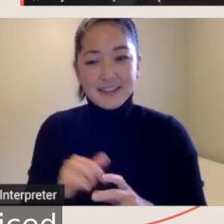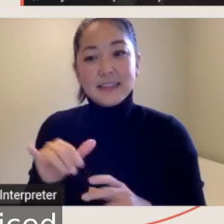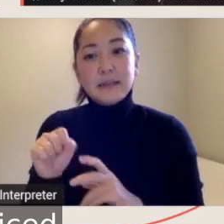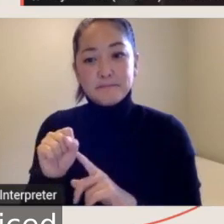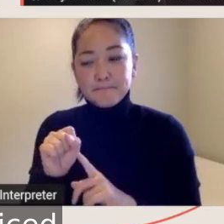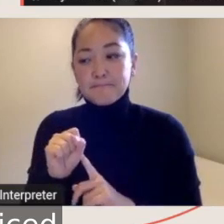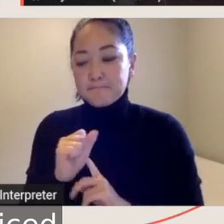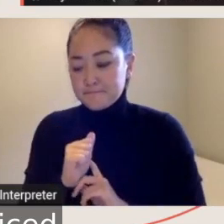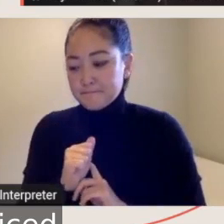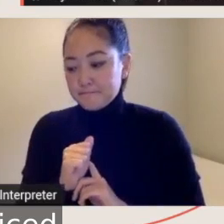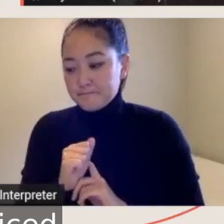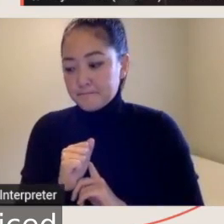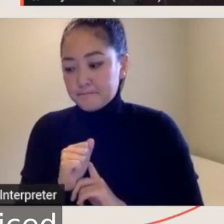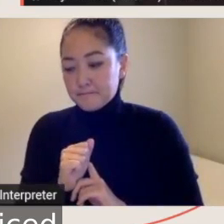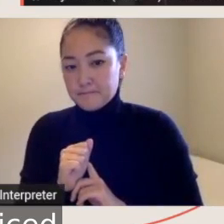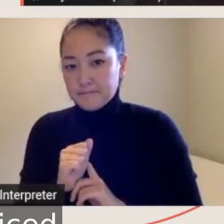Yeah.